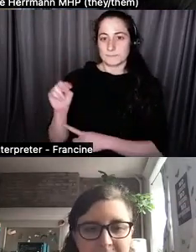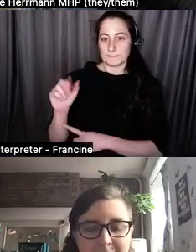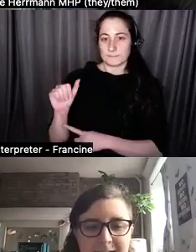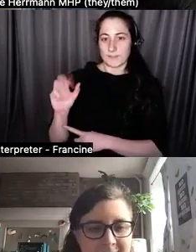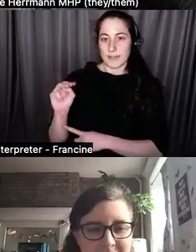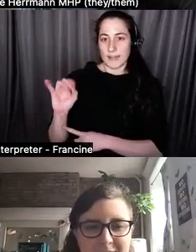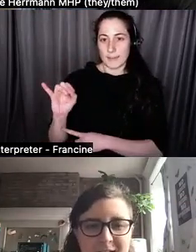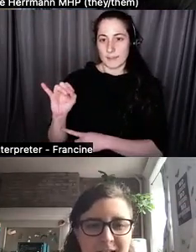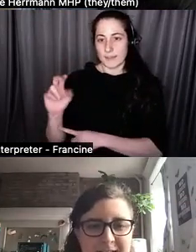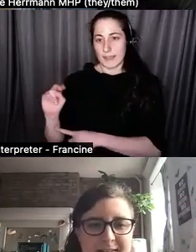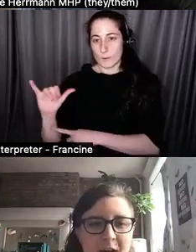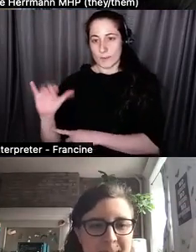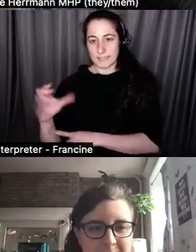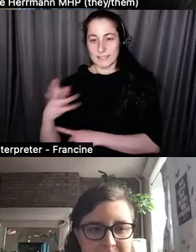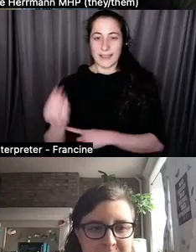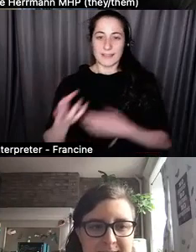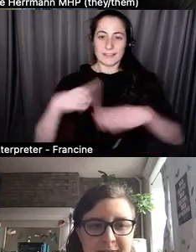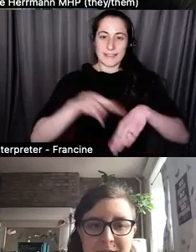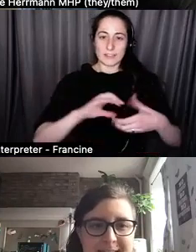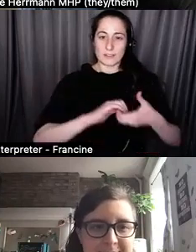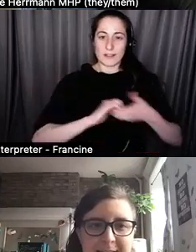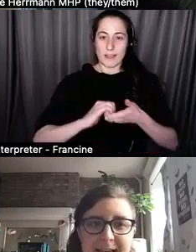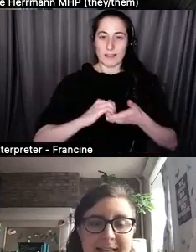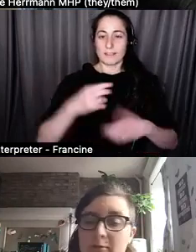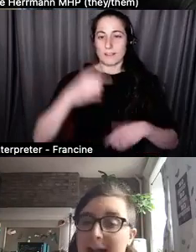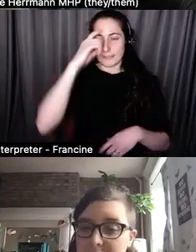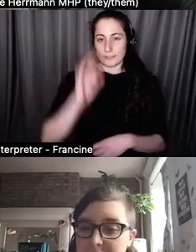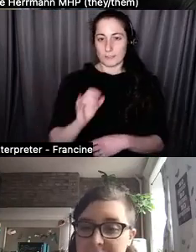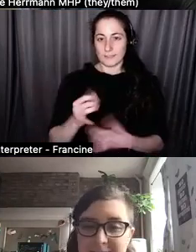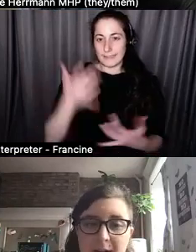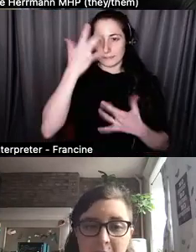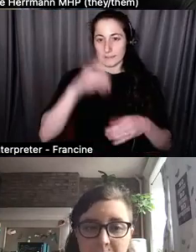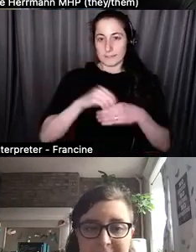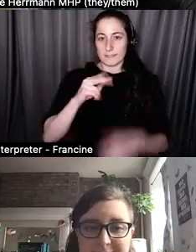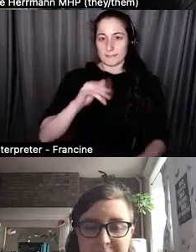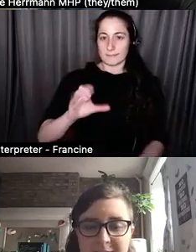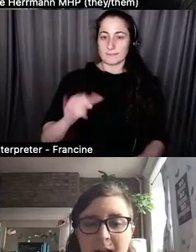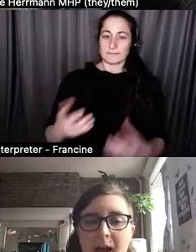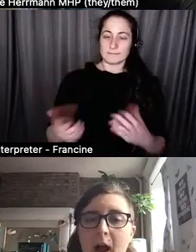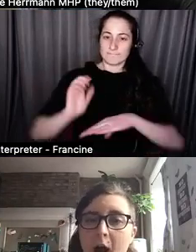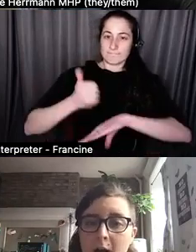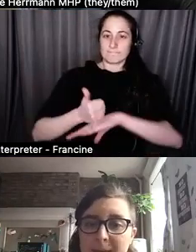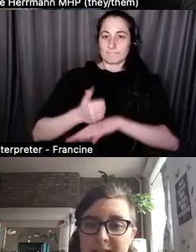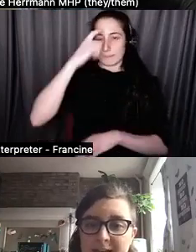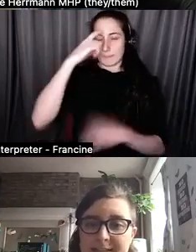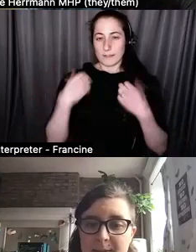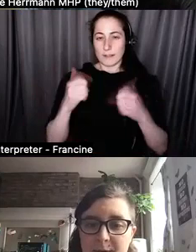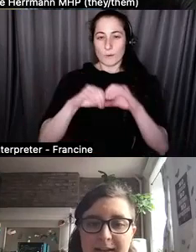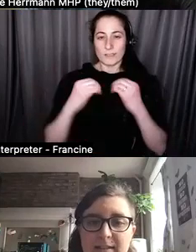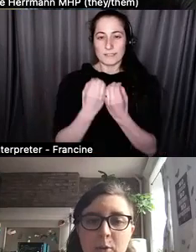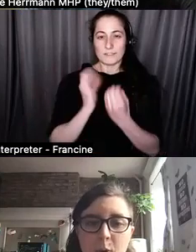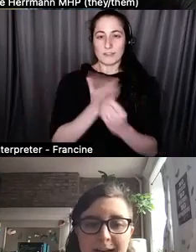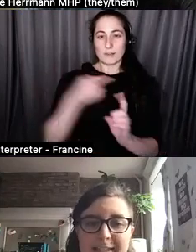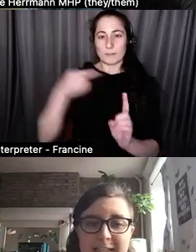NAMI-NYC, again, the National Alliance on Mental Illness of New York City, is a grassroots mental health organization. Our mission is to